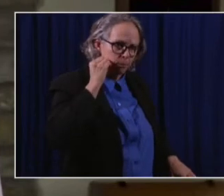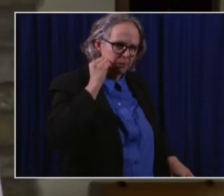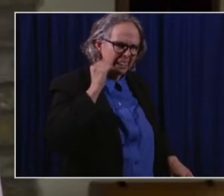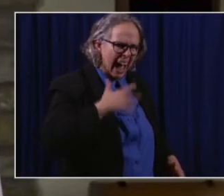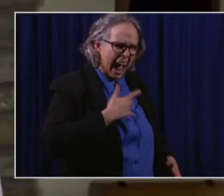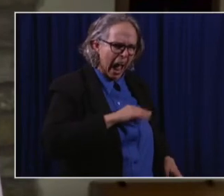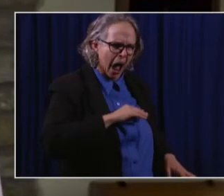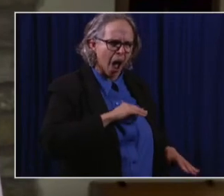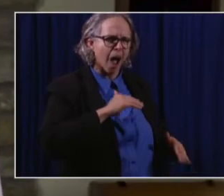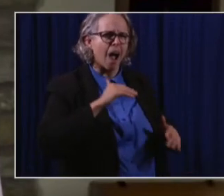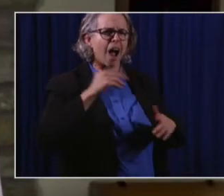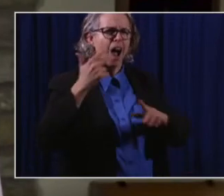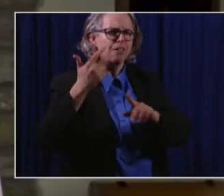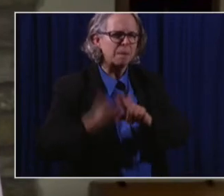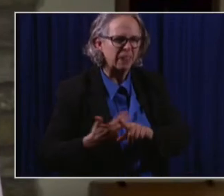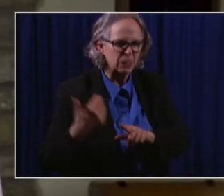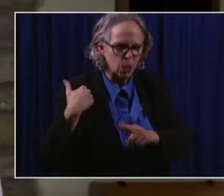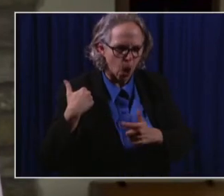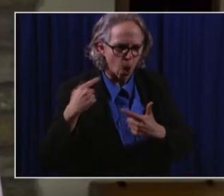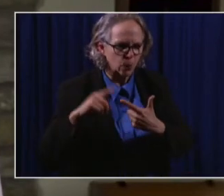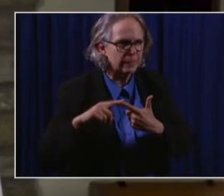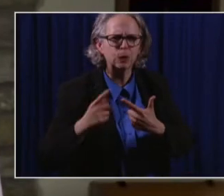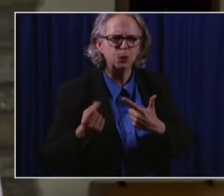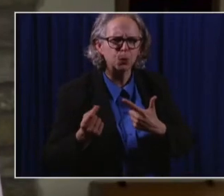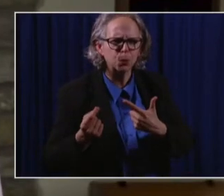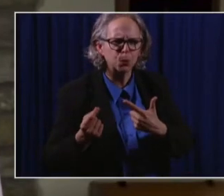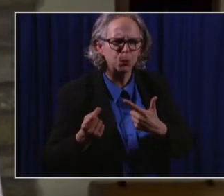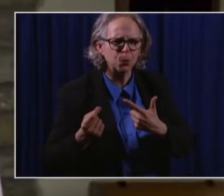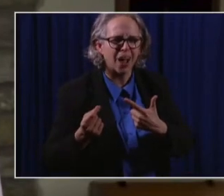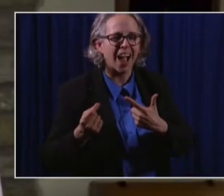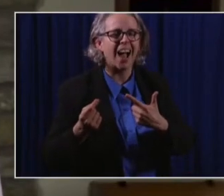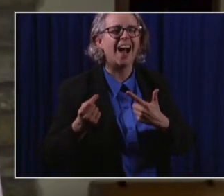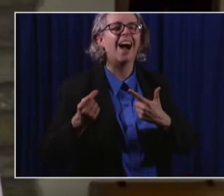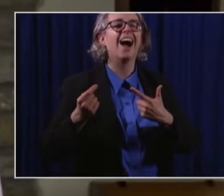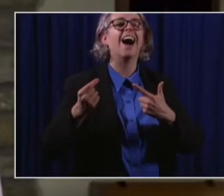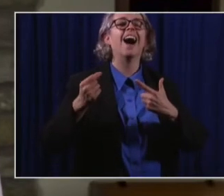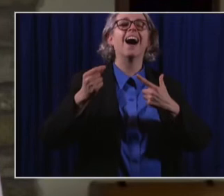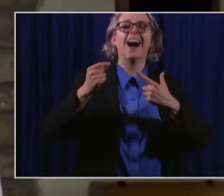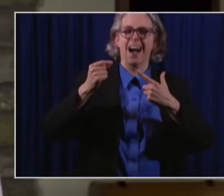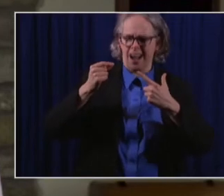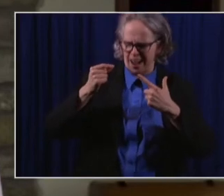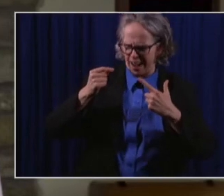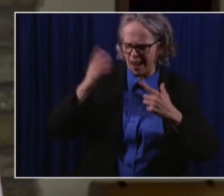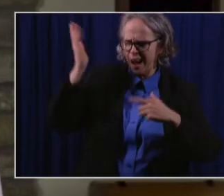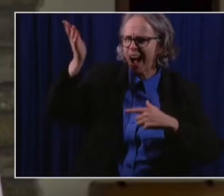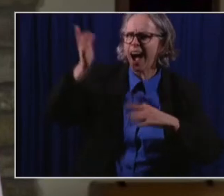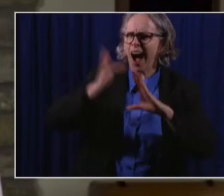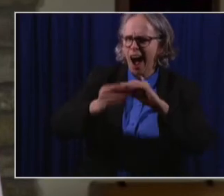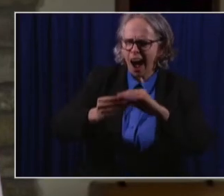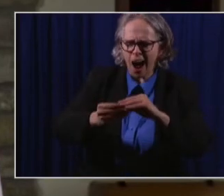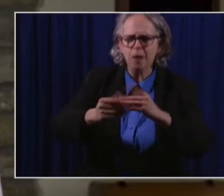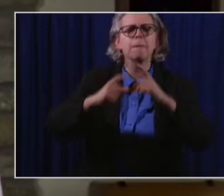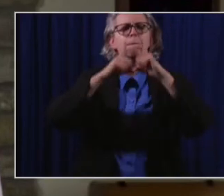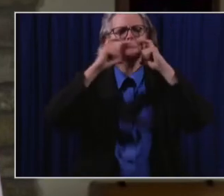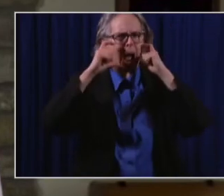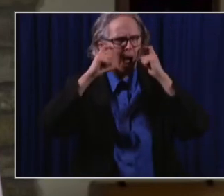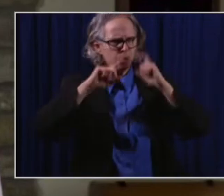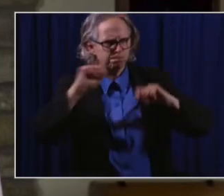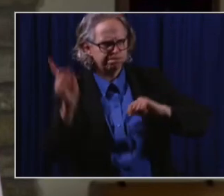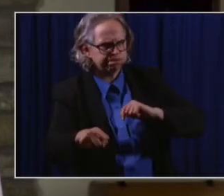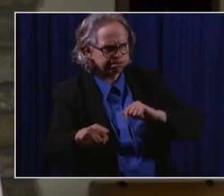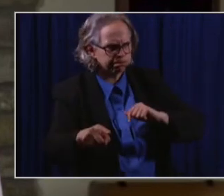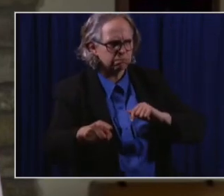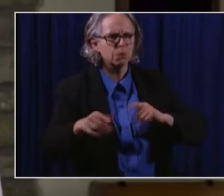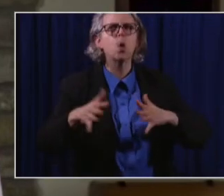said, 3 months ago, and I gave the speech. Then we started putting mask orders on, and Ohioans rose to the